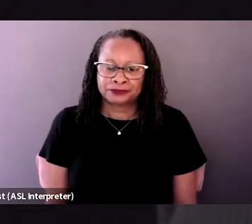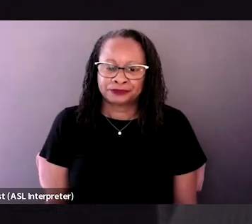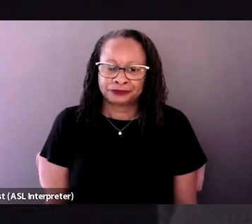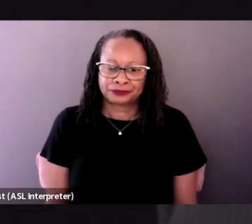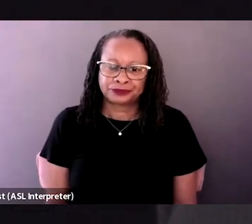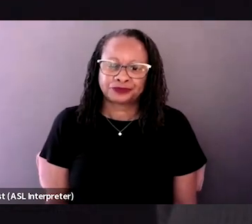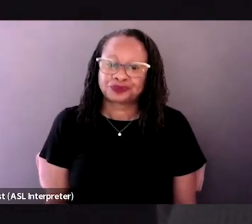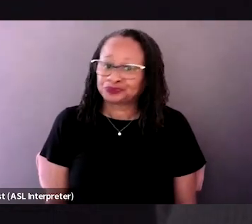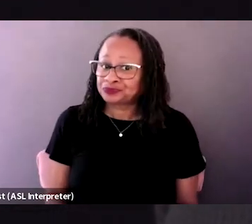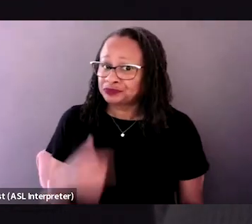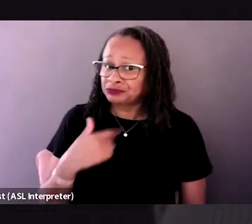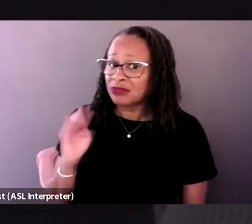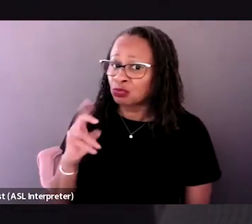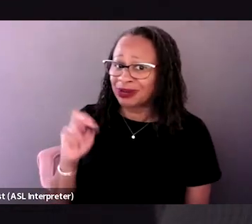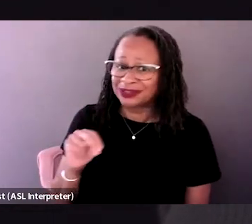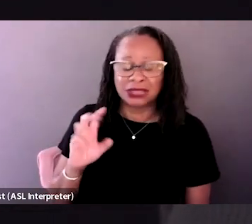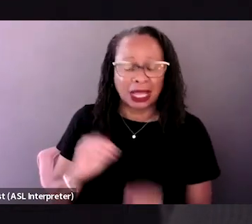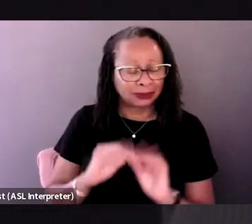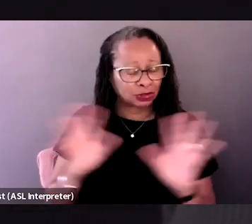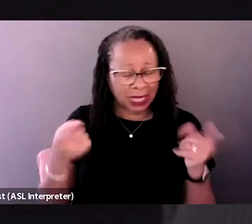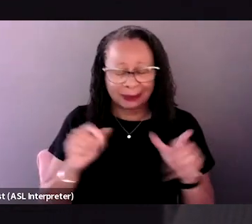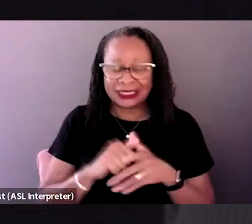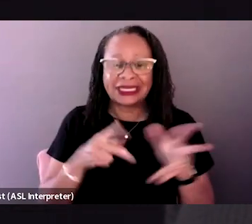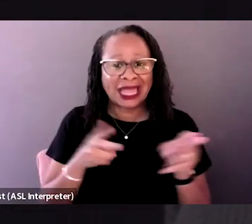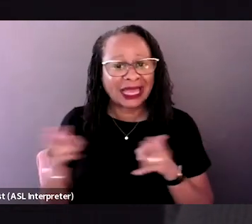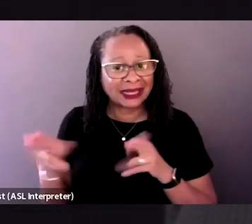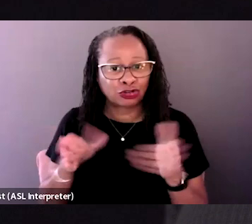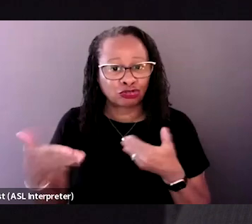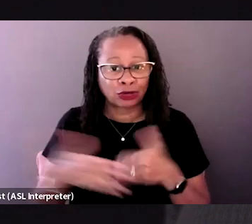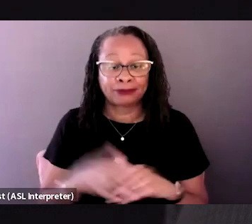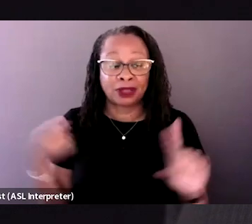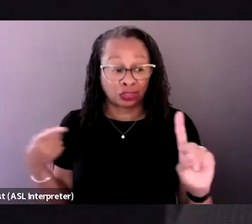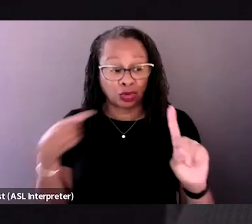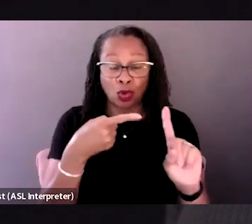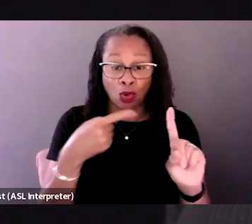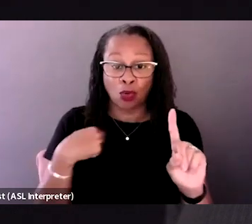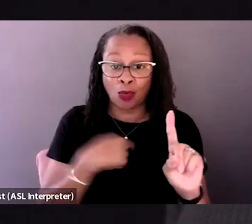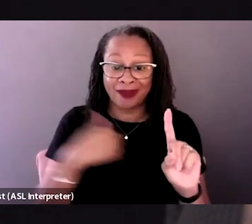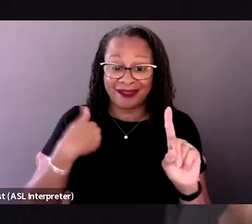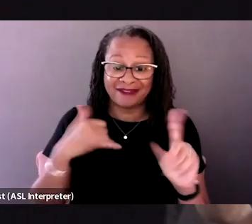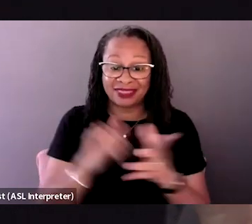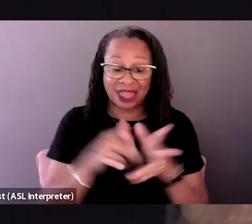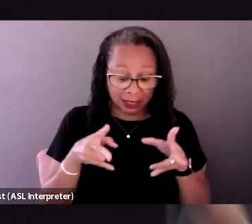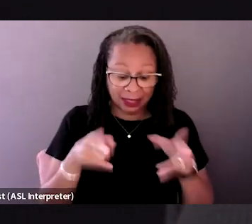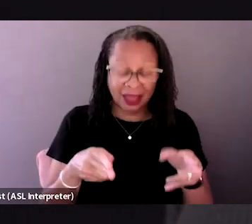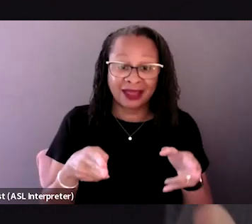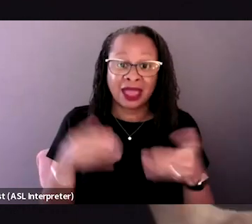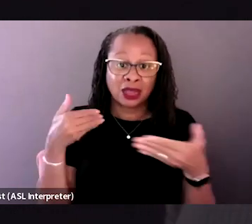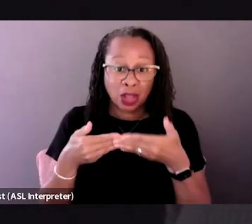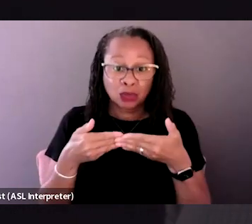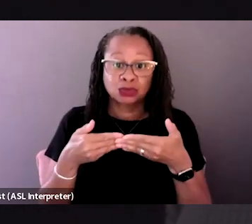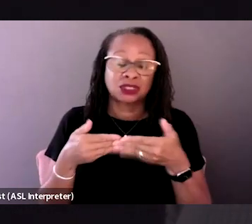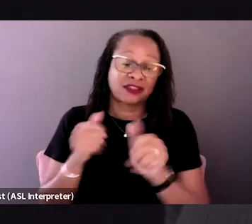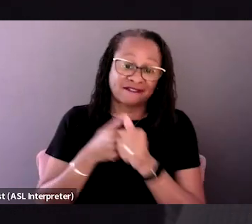was really, really uncovered in the editing room. It was, as I was saying earlier, the goal that we had was that the cut could